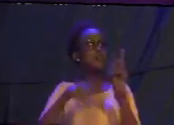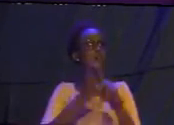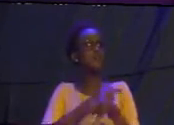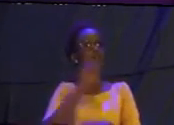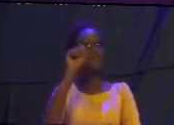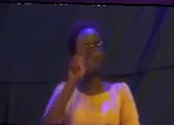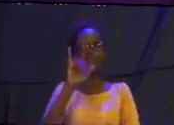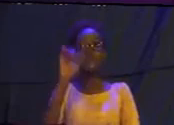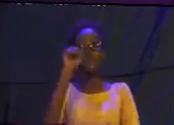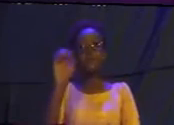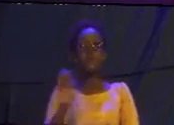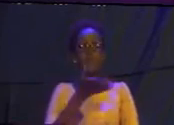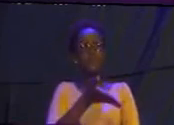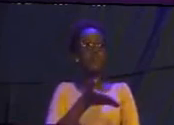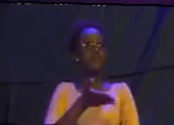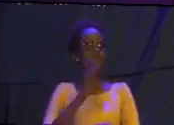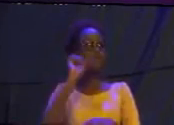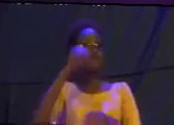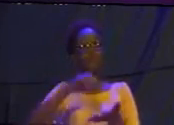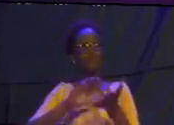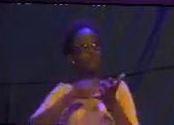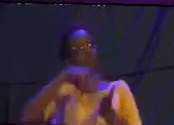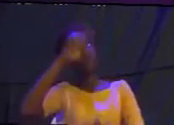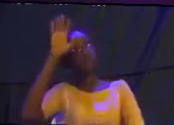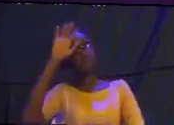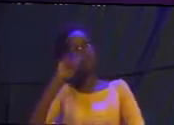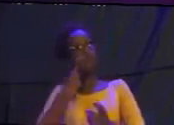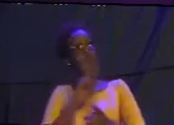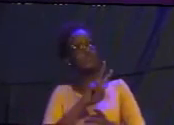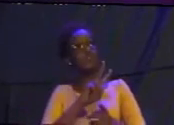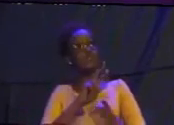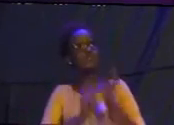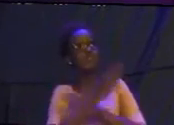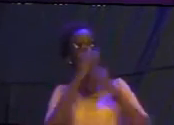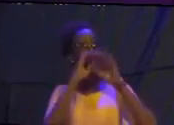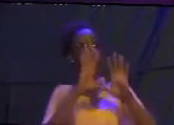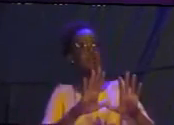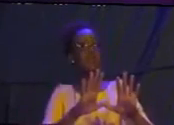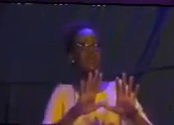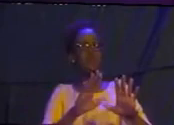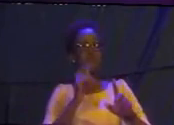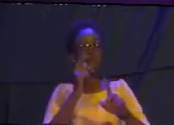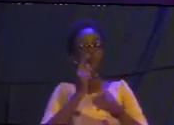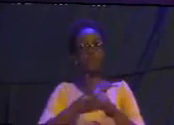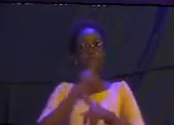Haguruka tukurebe za muri gogo kwawe. Please raise your hand if you are here. Imana igu. God bless